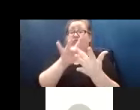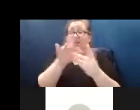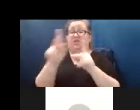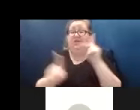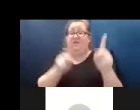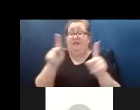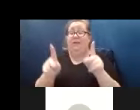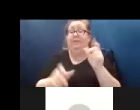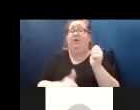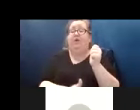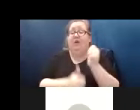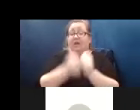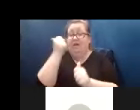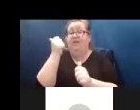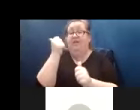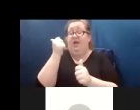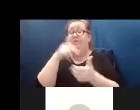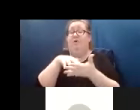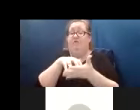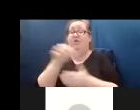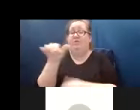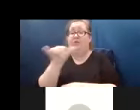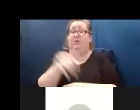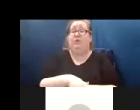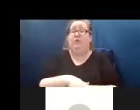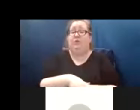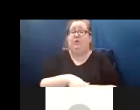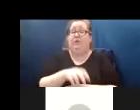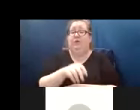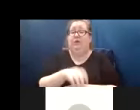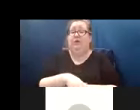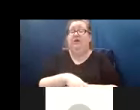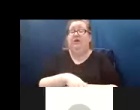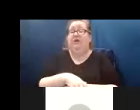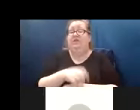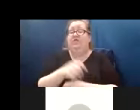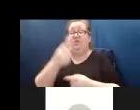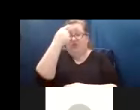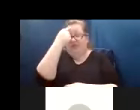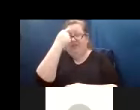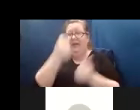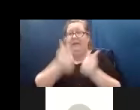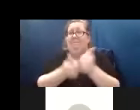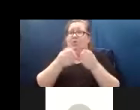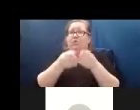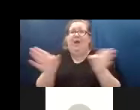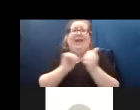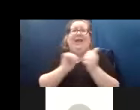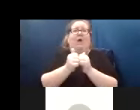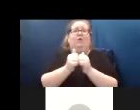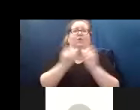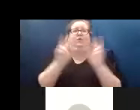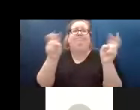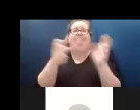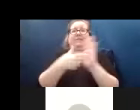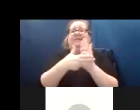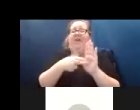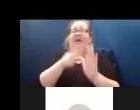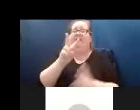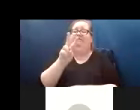most vulnerable too. So think very widely on how to define most vulnerable too. And